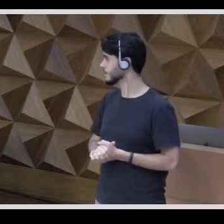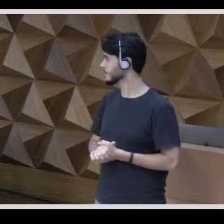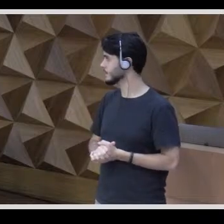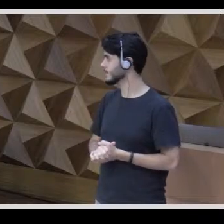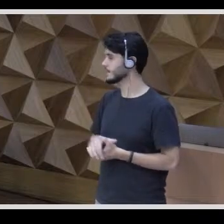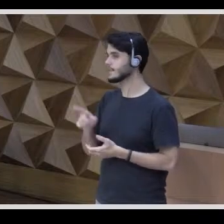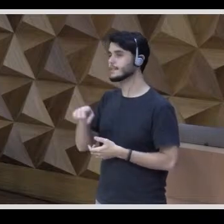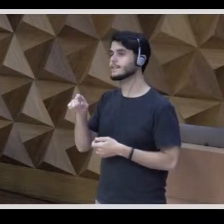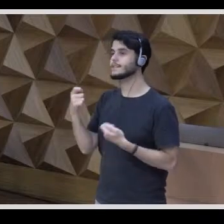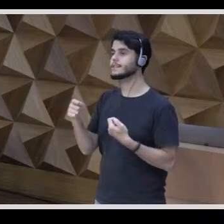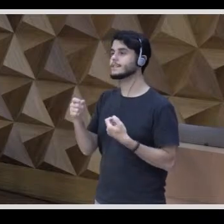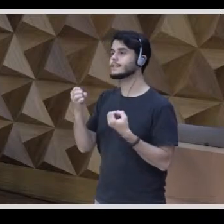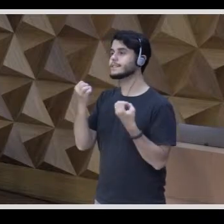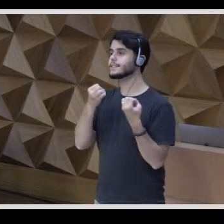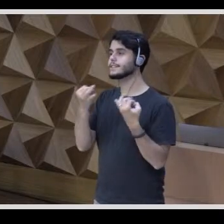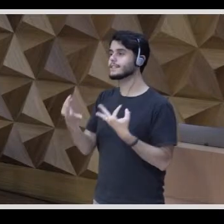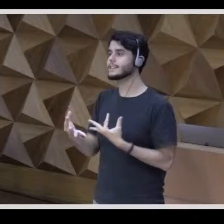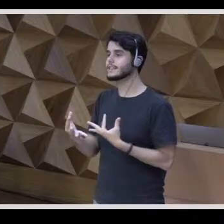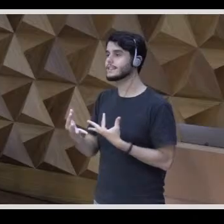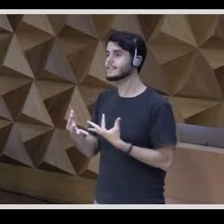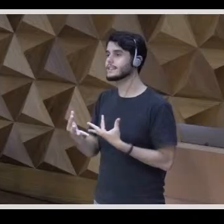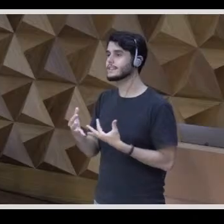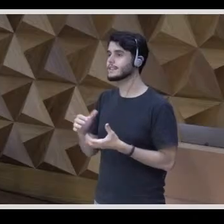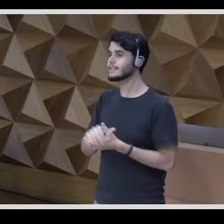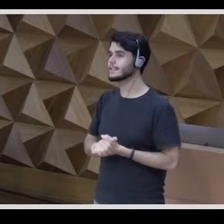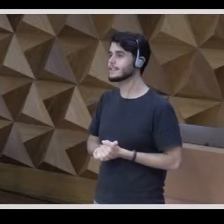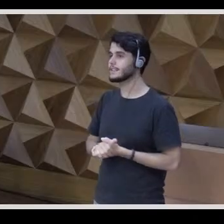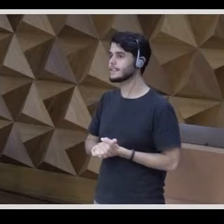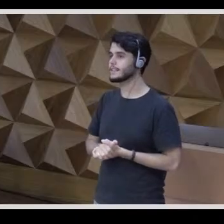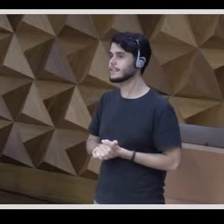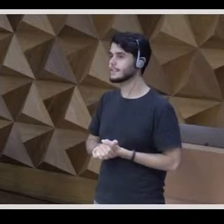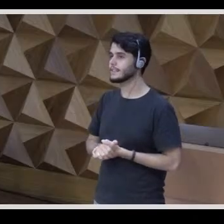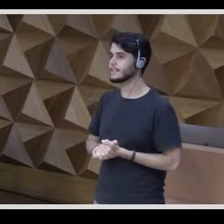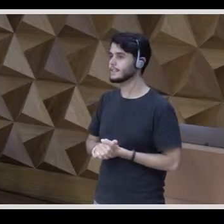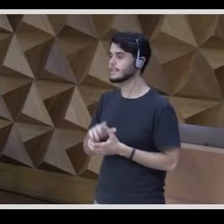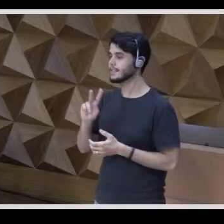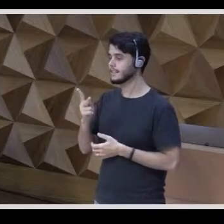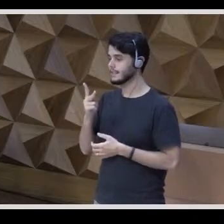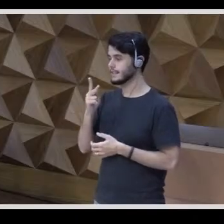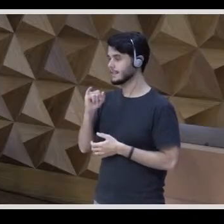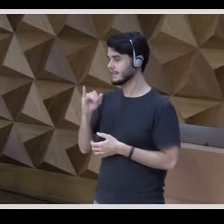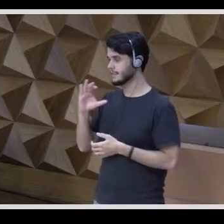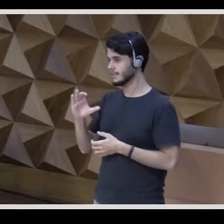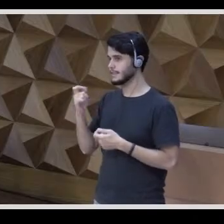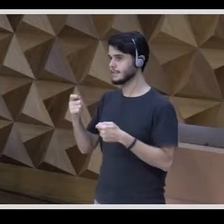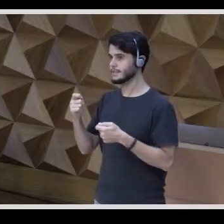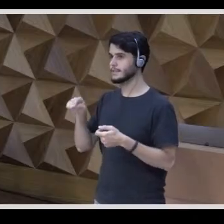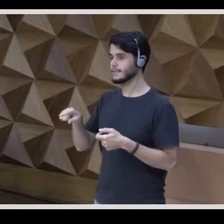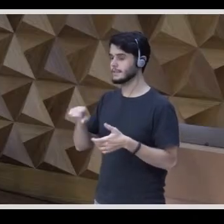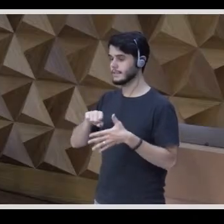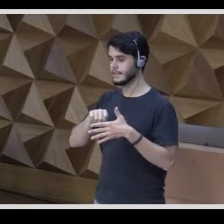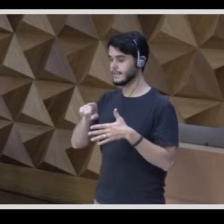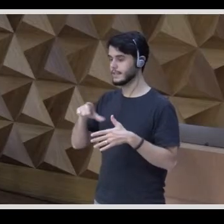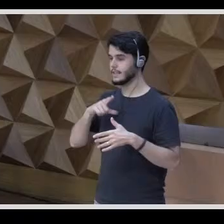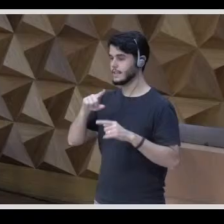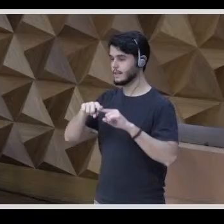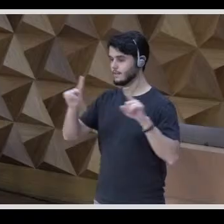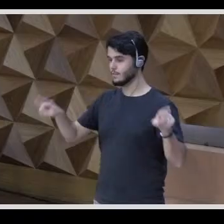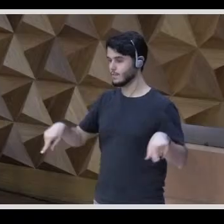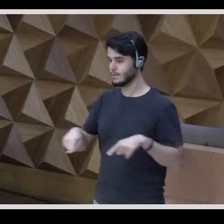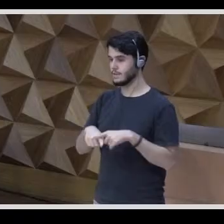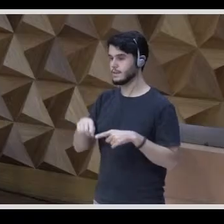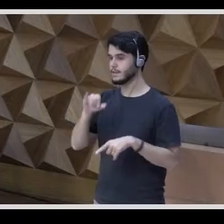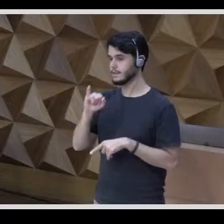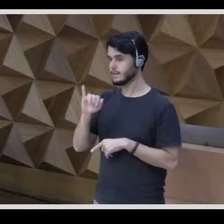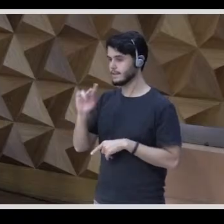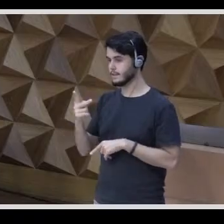the Brazilian IHC. We're having the closing for the Brazilian IHC 15 minutes. So